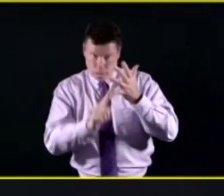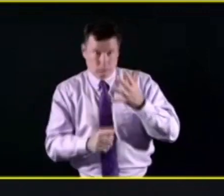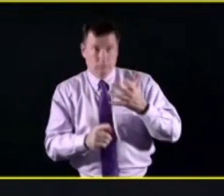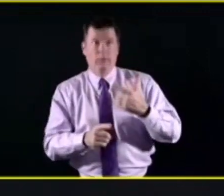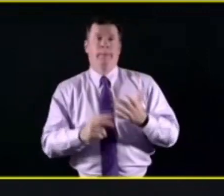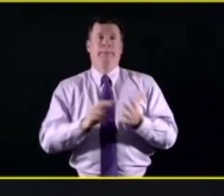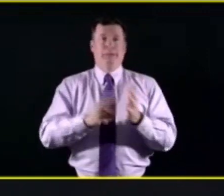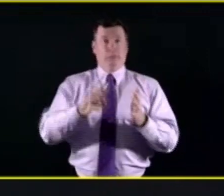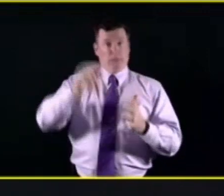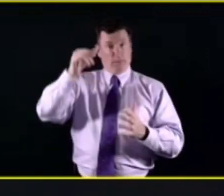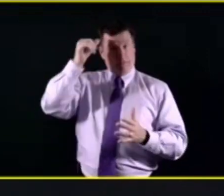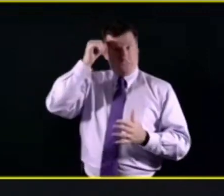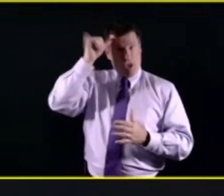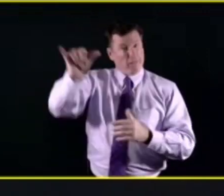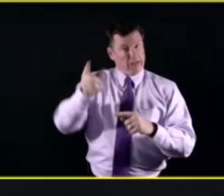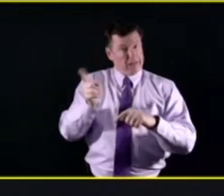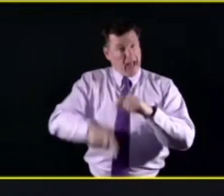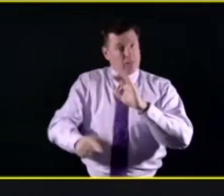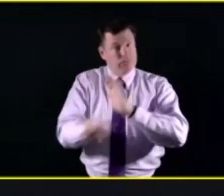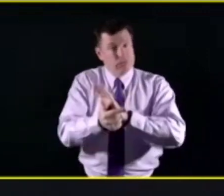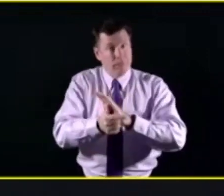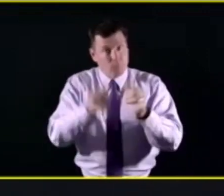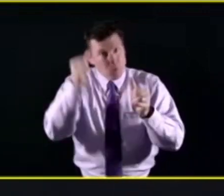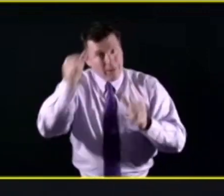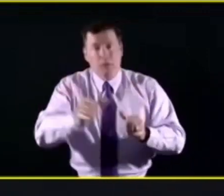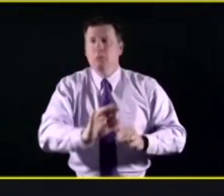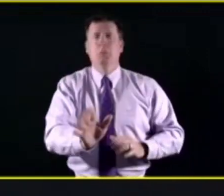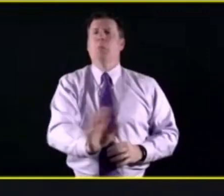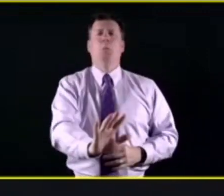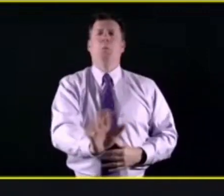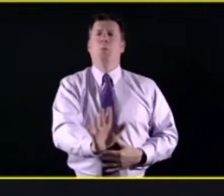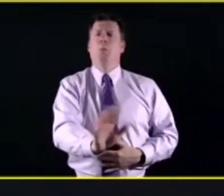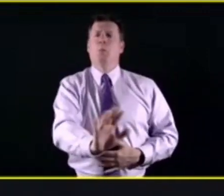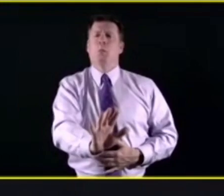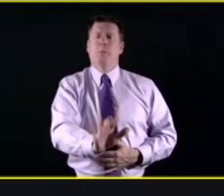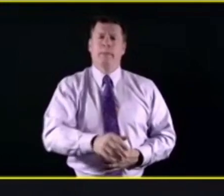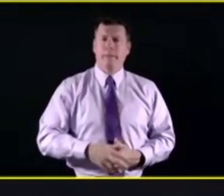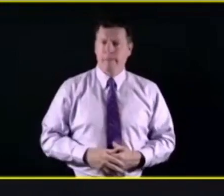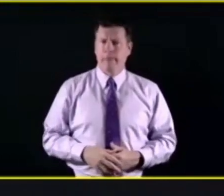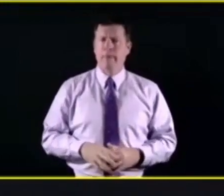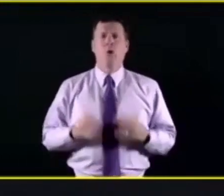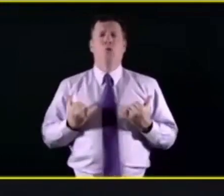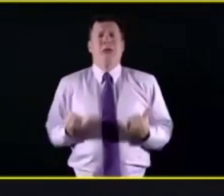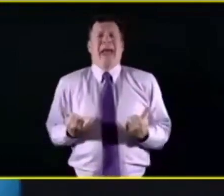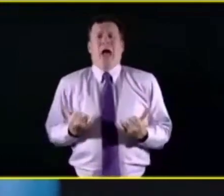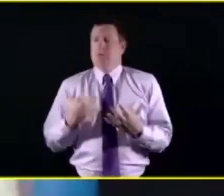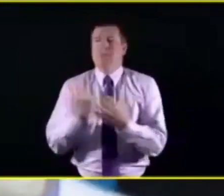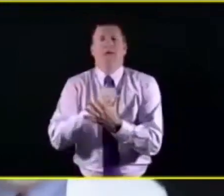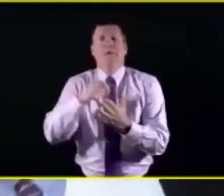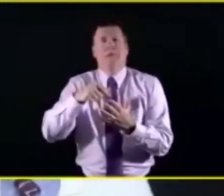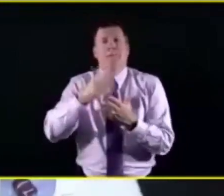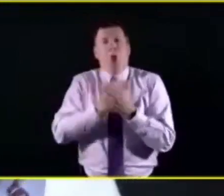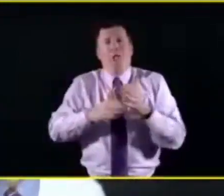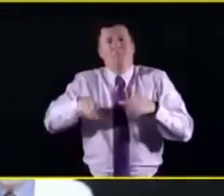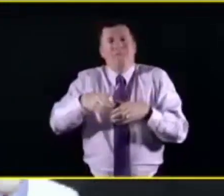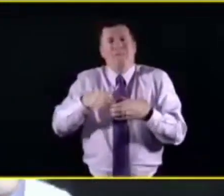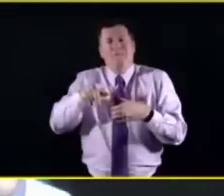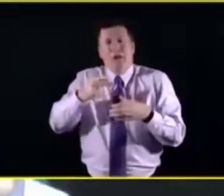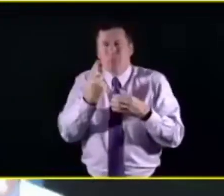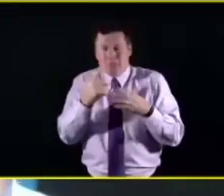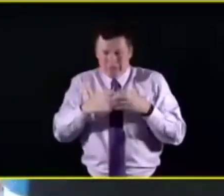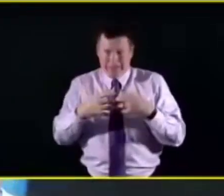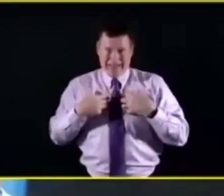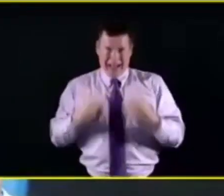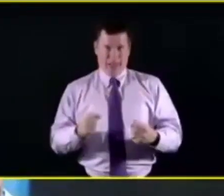Thank you, Patty. And now Berkeley Breen at WTC Channel 10. And Berkeley, I guess you got one question and then your colleague has a